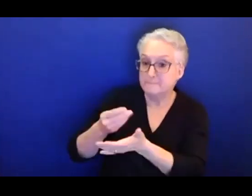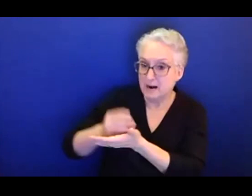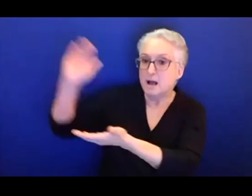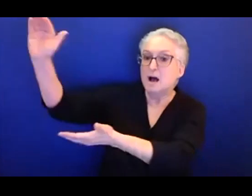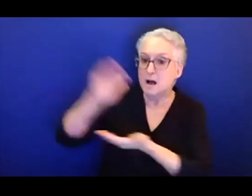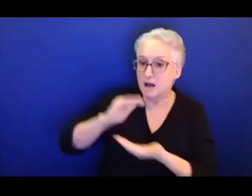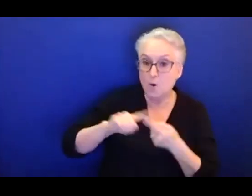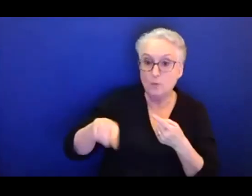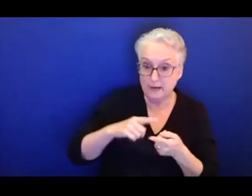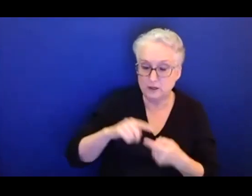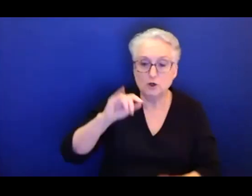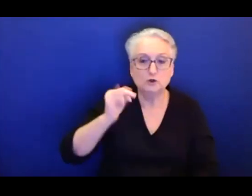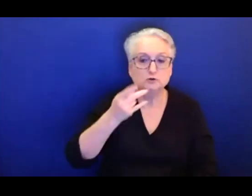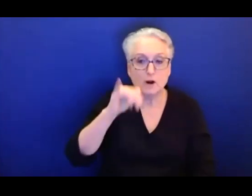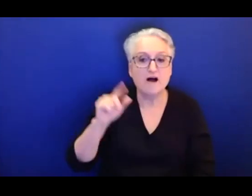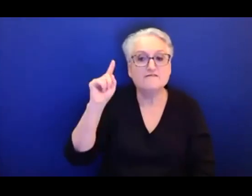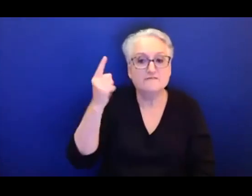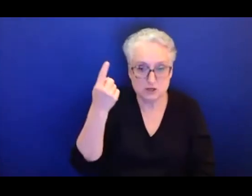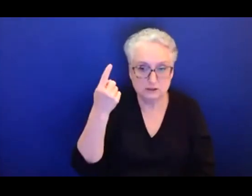our program year.